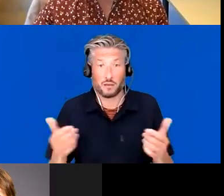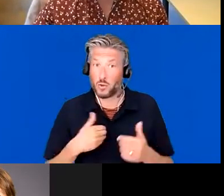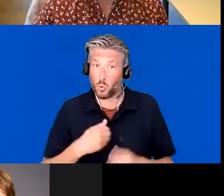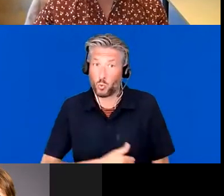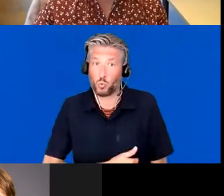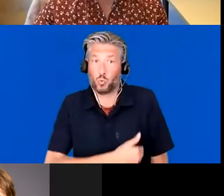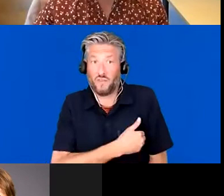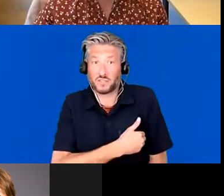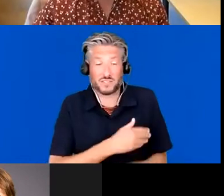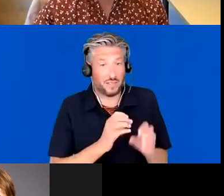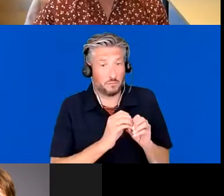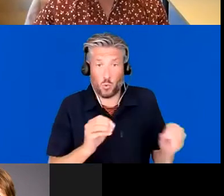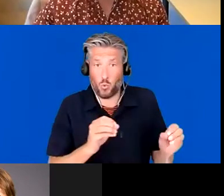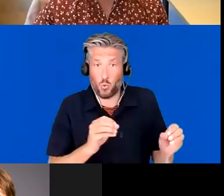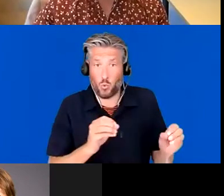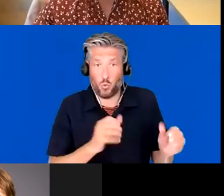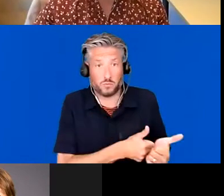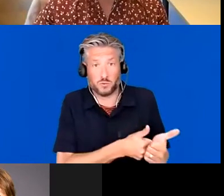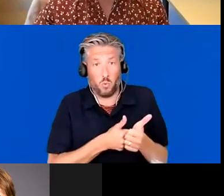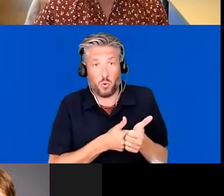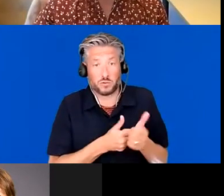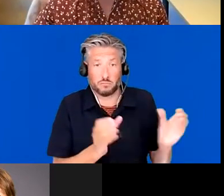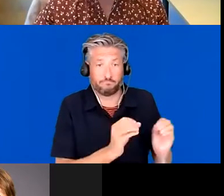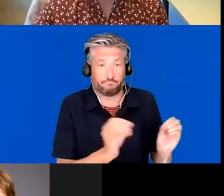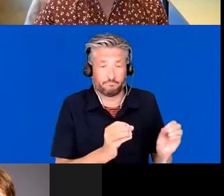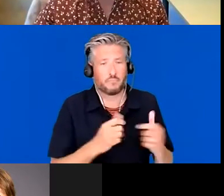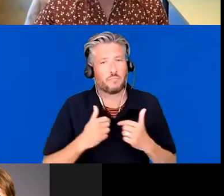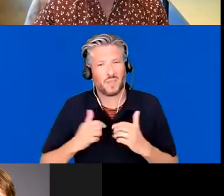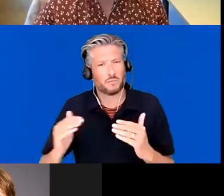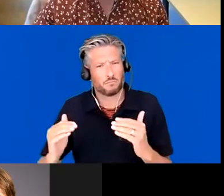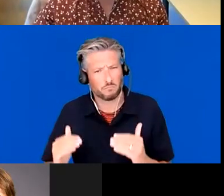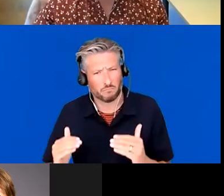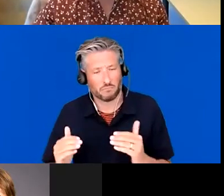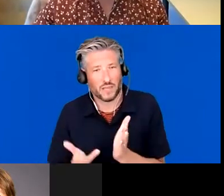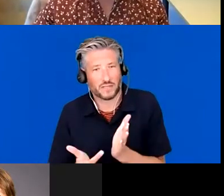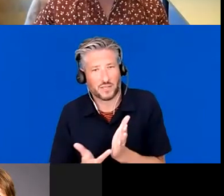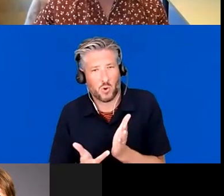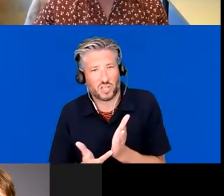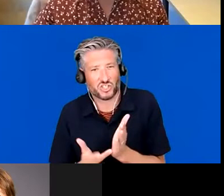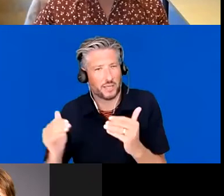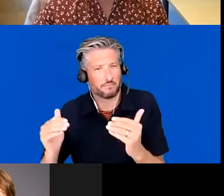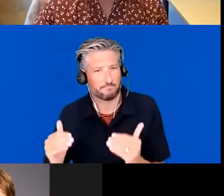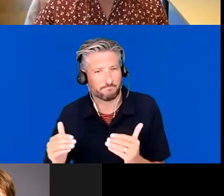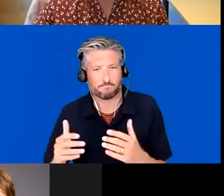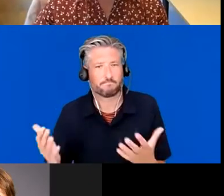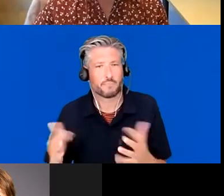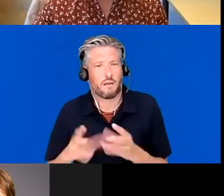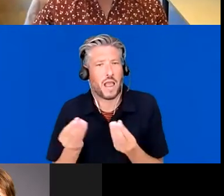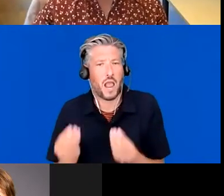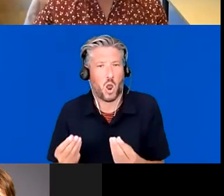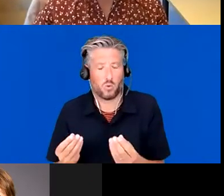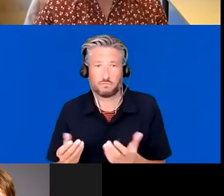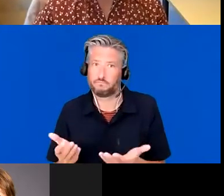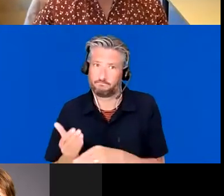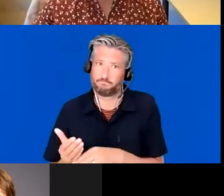be low-tech. So we went for the decision to have all of the talks pre-recorded, so we didn't need a tech support team available